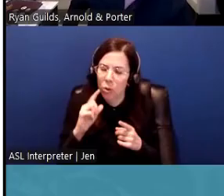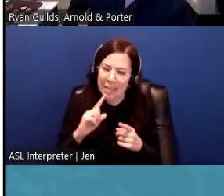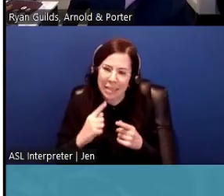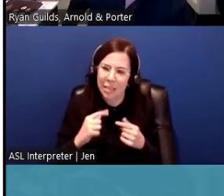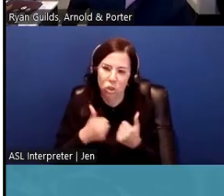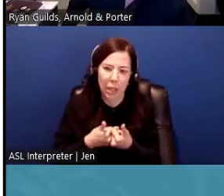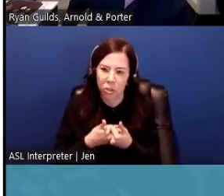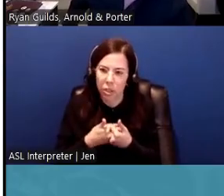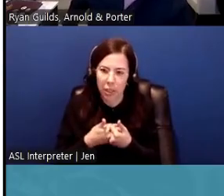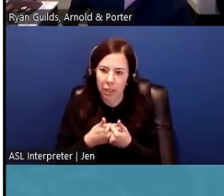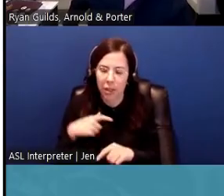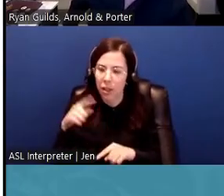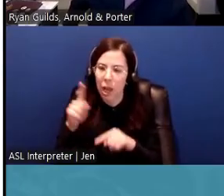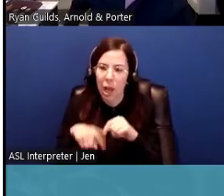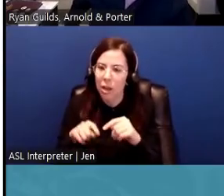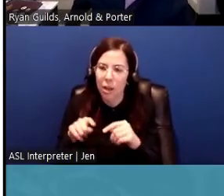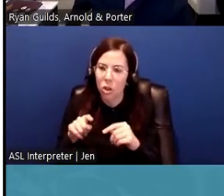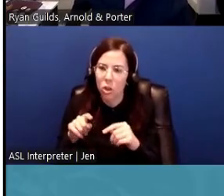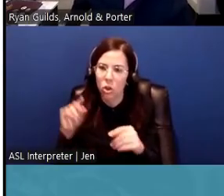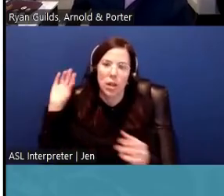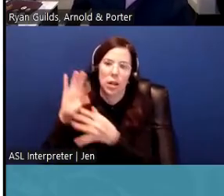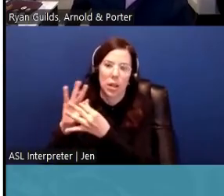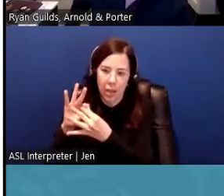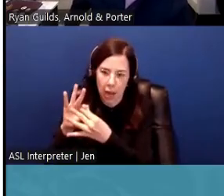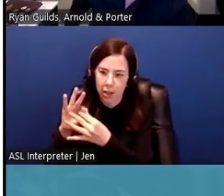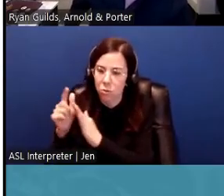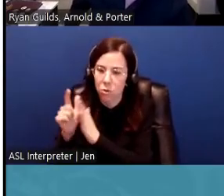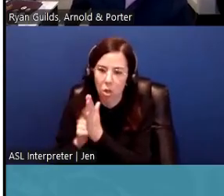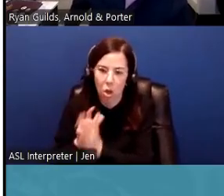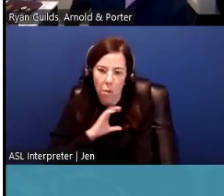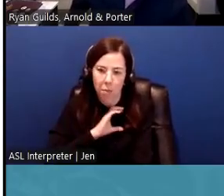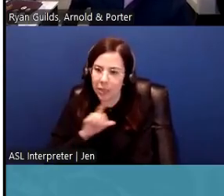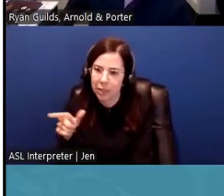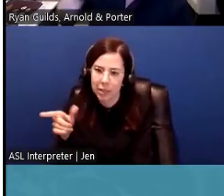been able to connect with the law enforcement.